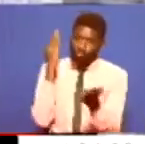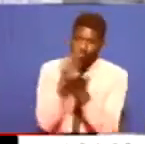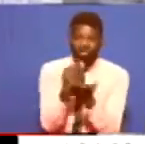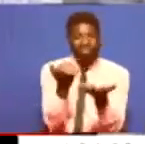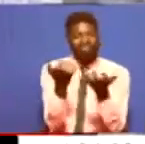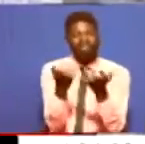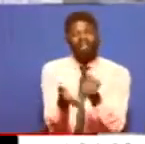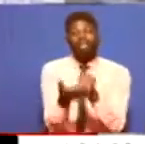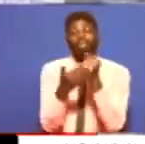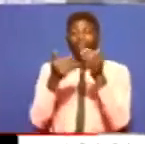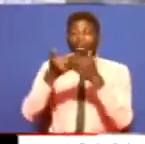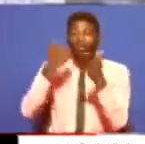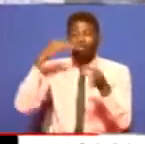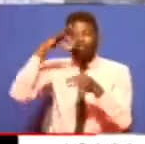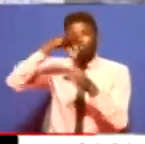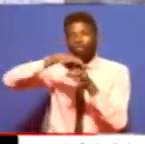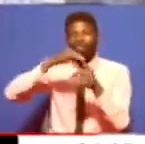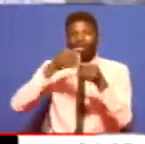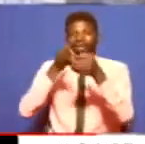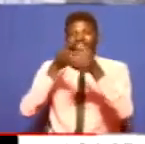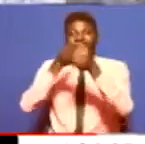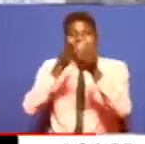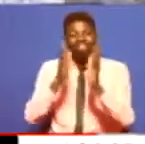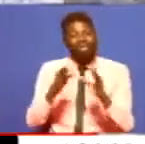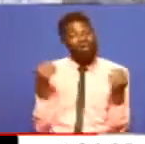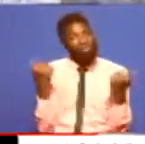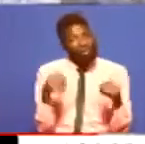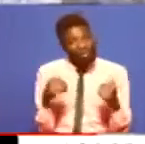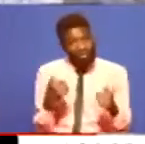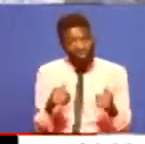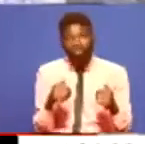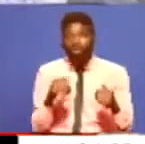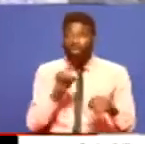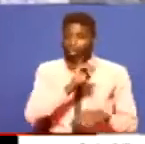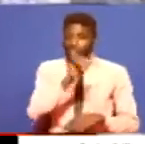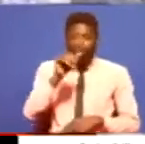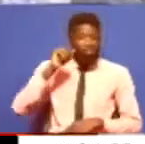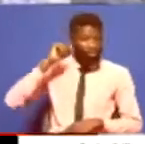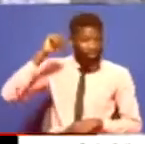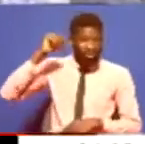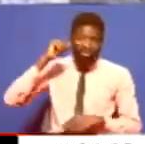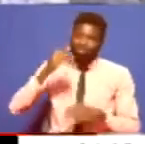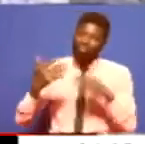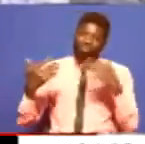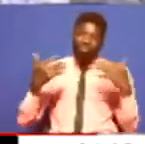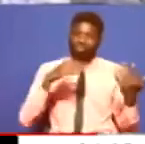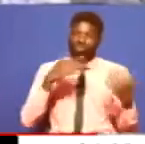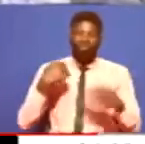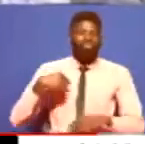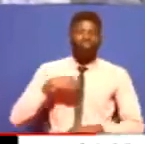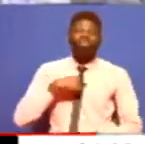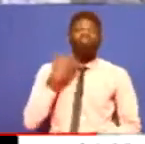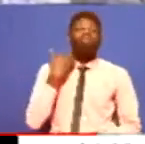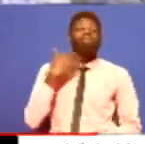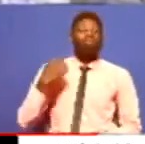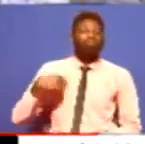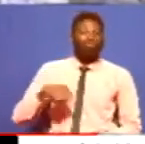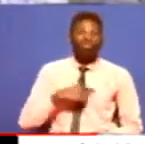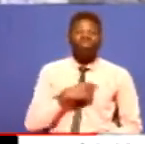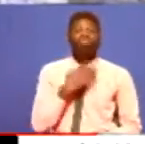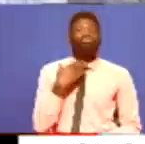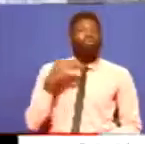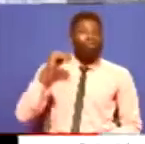kuwa kiongozi. So ni ya muhimu sana wale ambao wanapiga siasa ya vita, hatutaki siasa kama hiyo. Nataka siasa ya